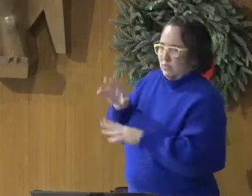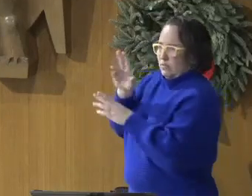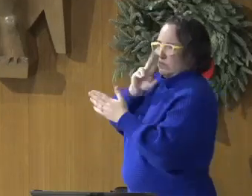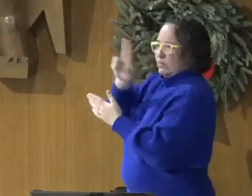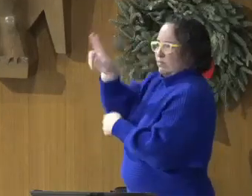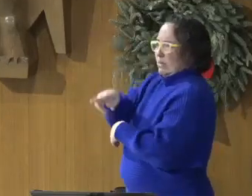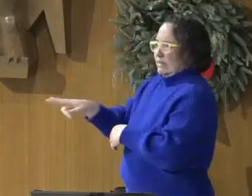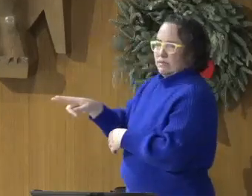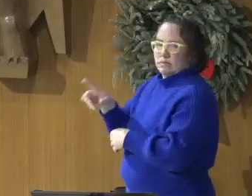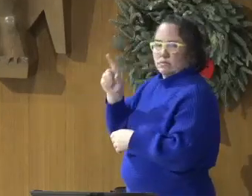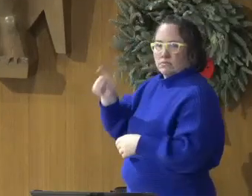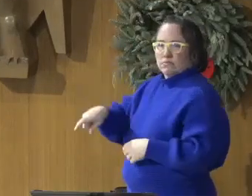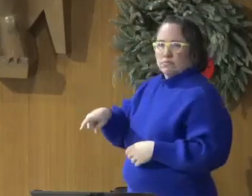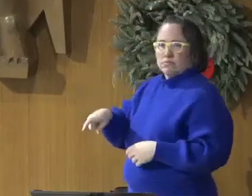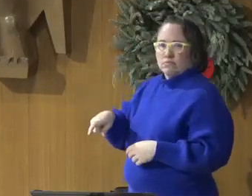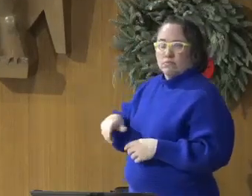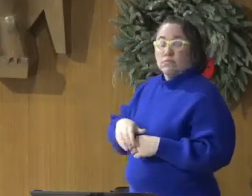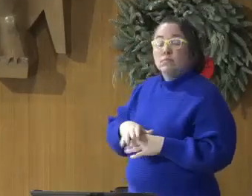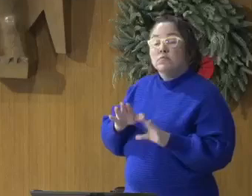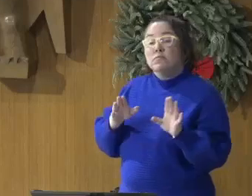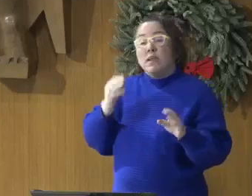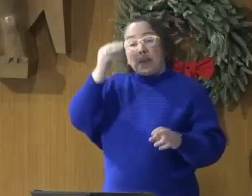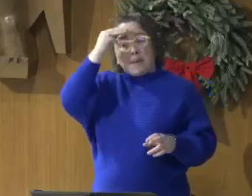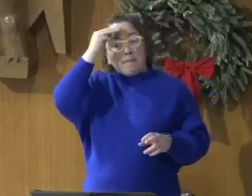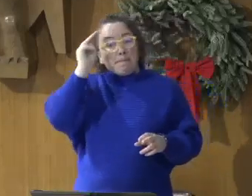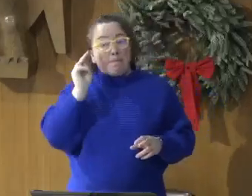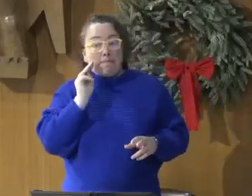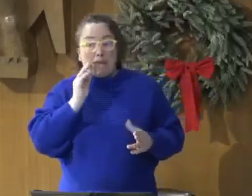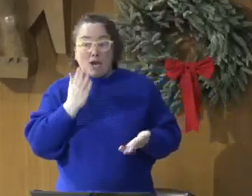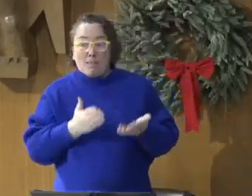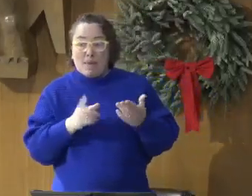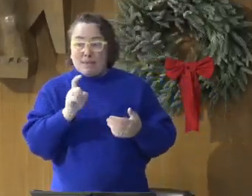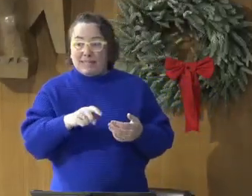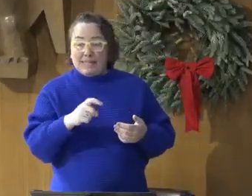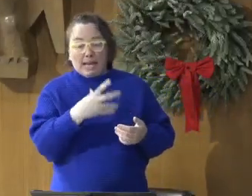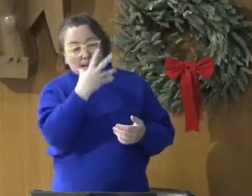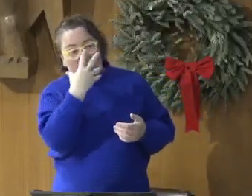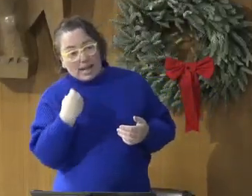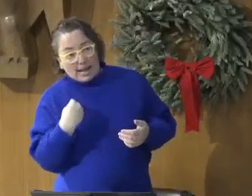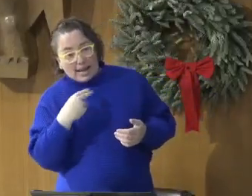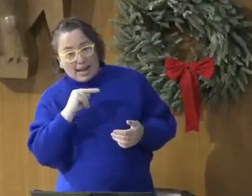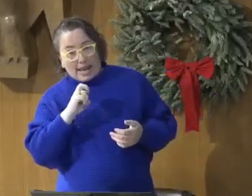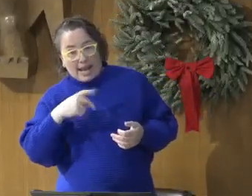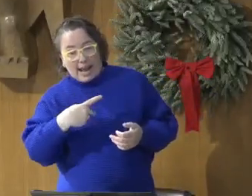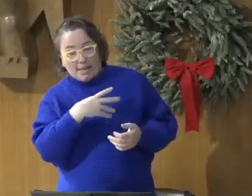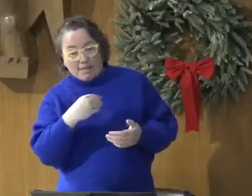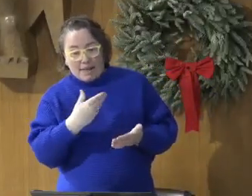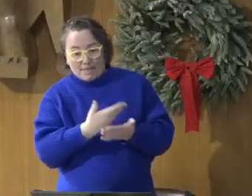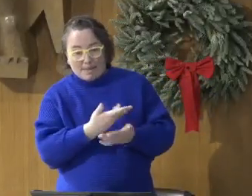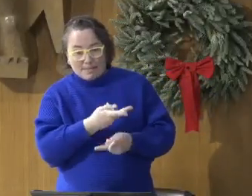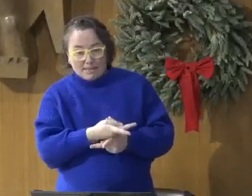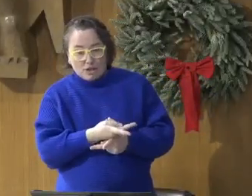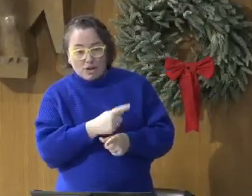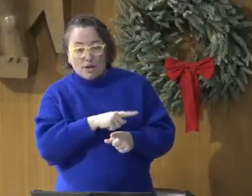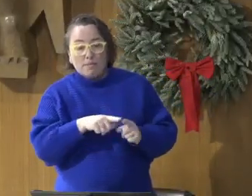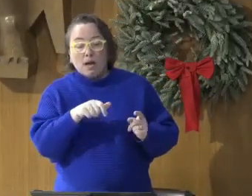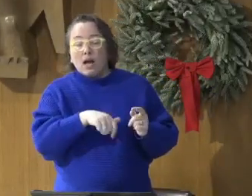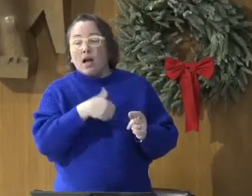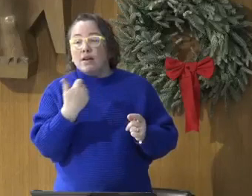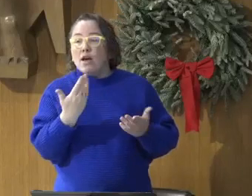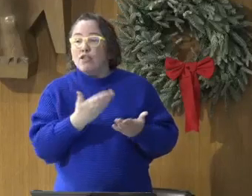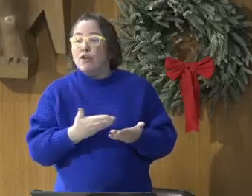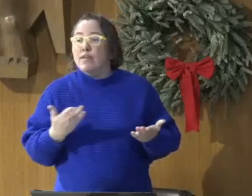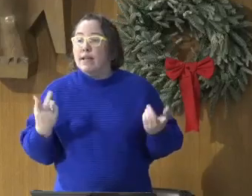And sure, maybe what Mary really needed was a nap and a babysitter, but there is another truth